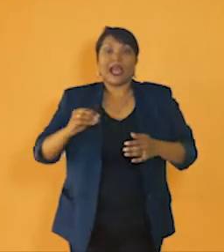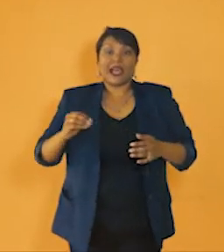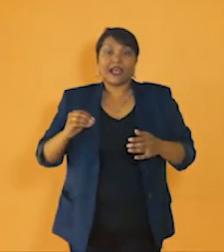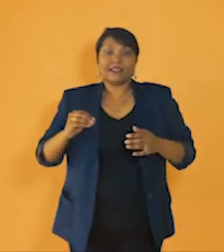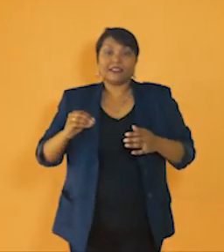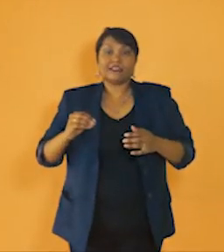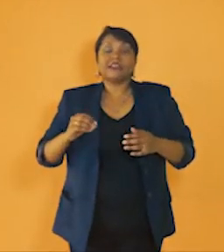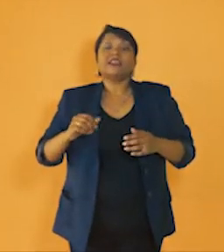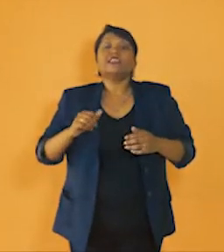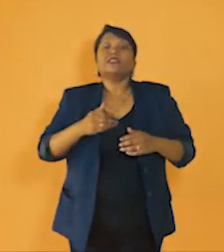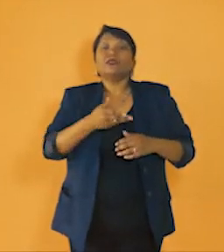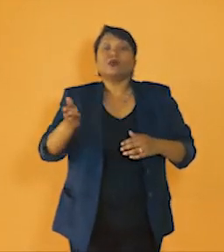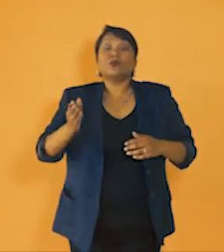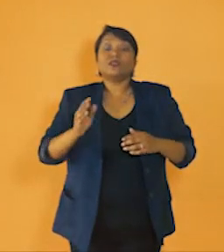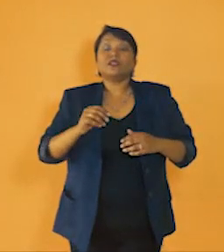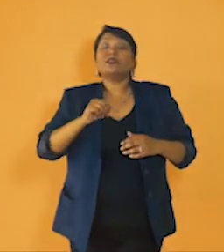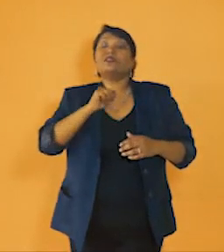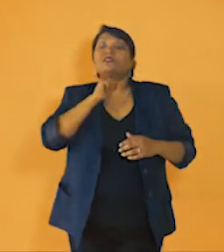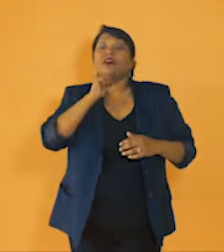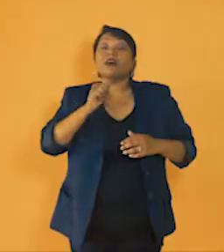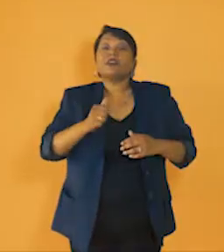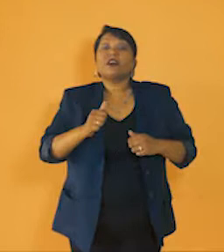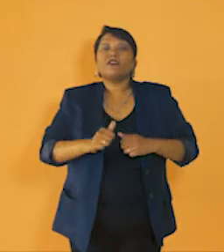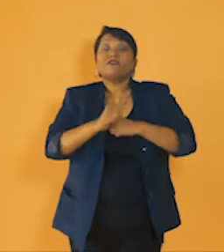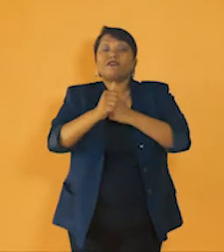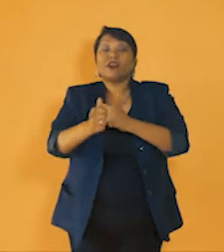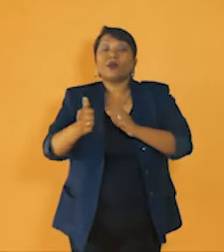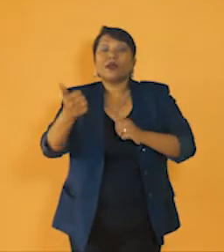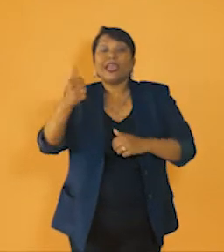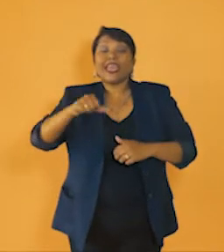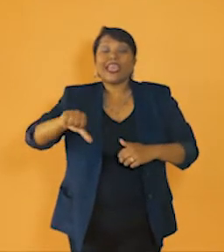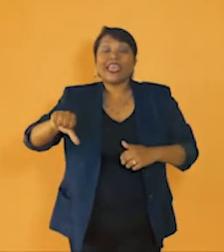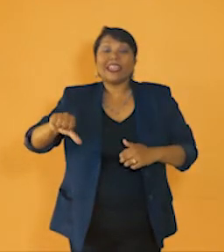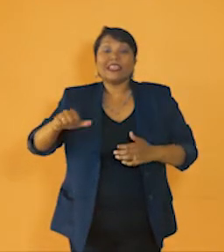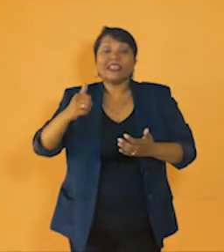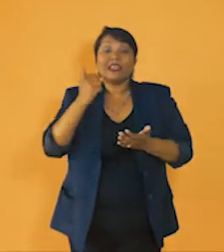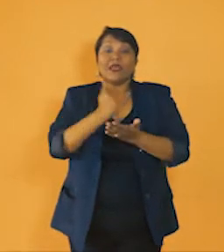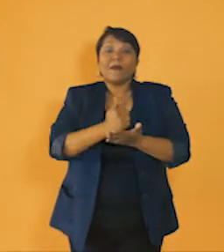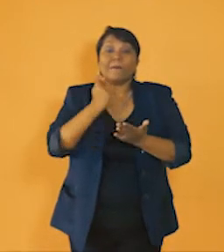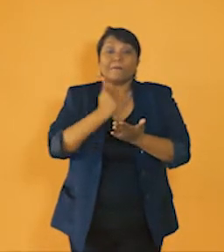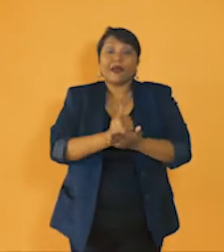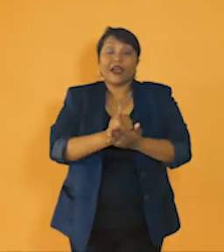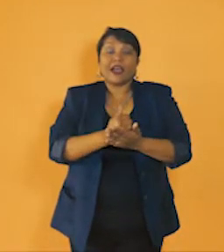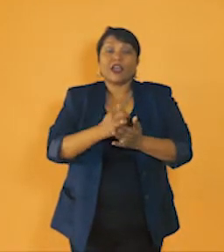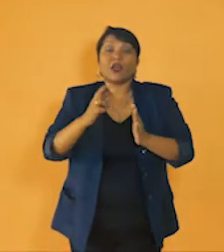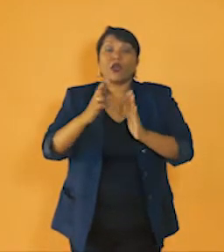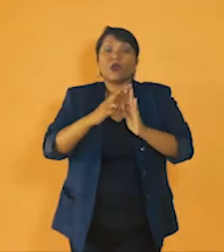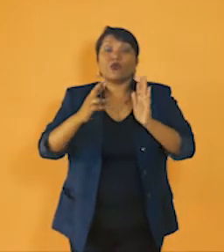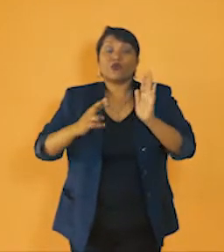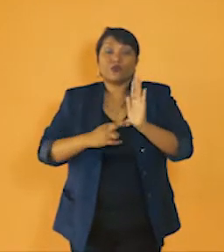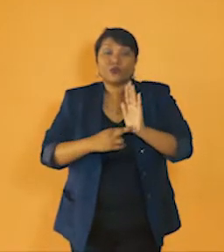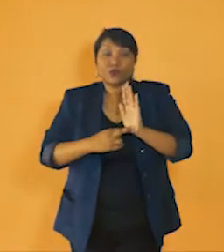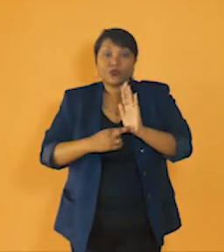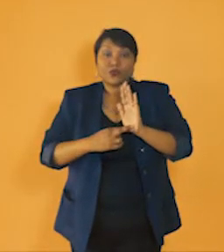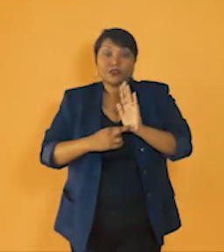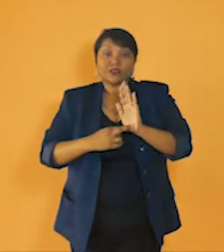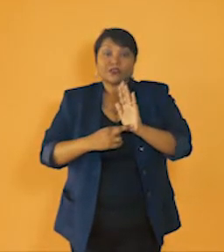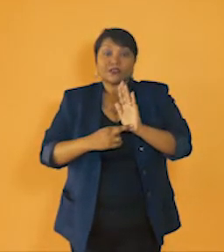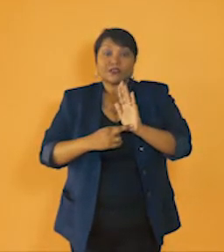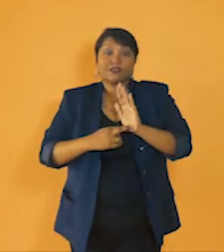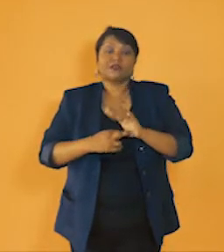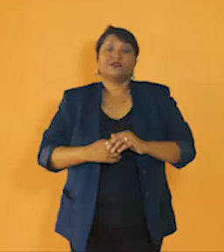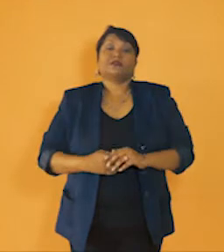for something called an initial coin offering, right? An unregulated means by which of raising capital for a